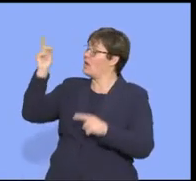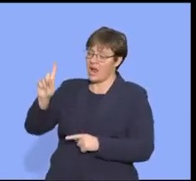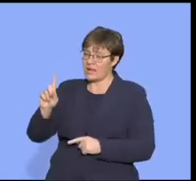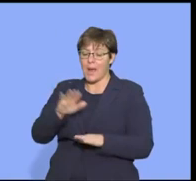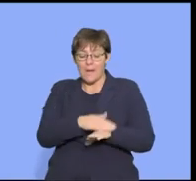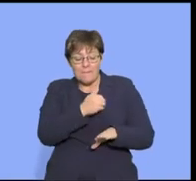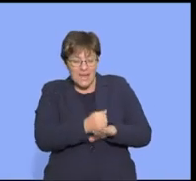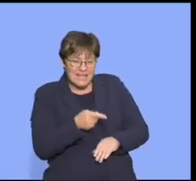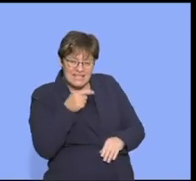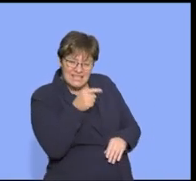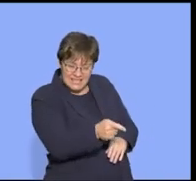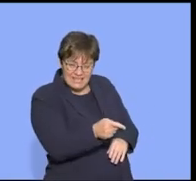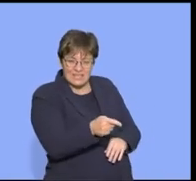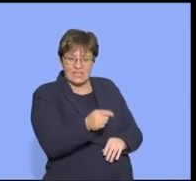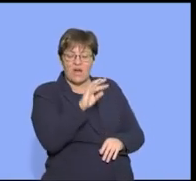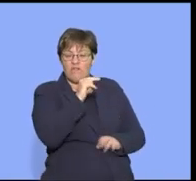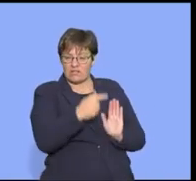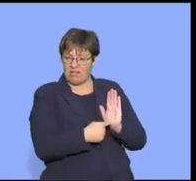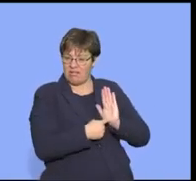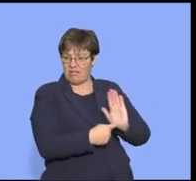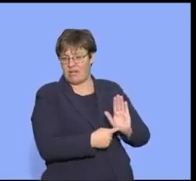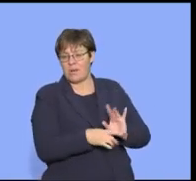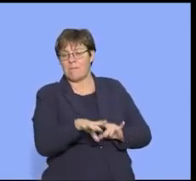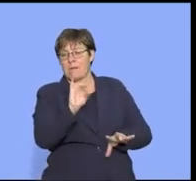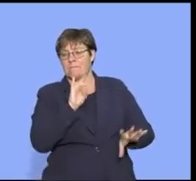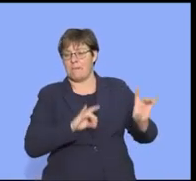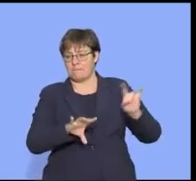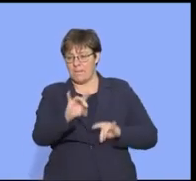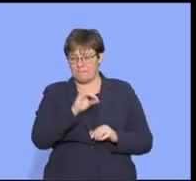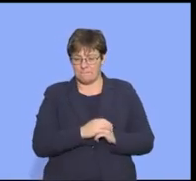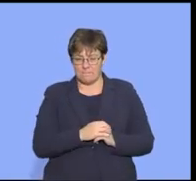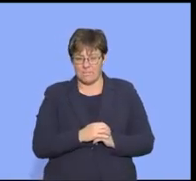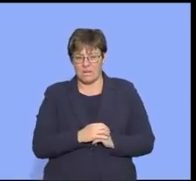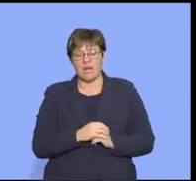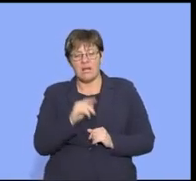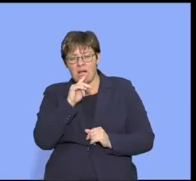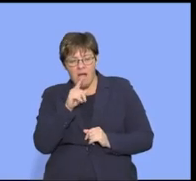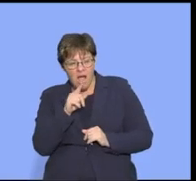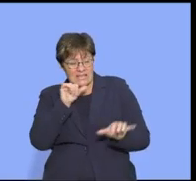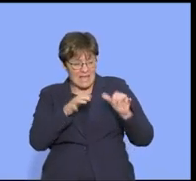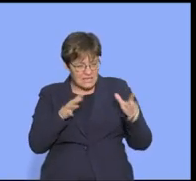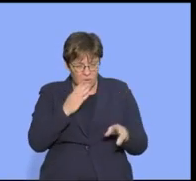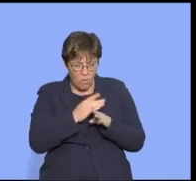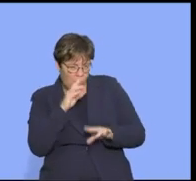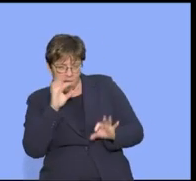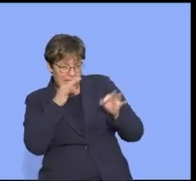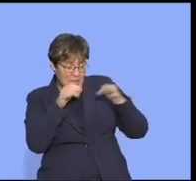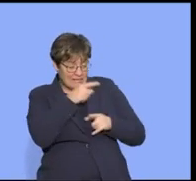imagination, it's based on fossils that have actually been found and worked on by scientists.